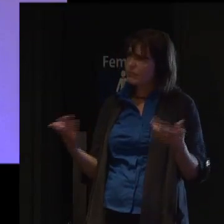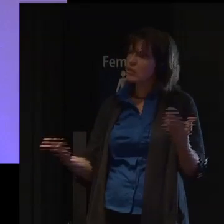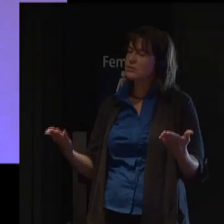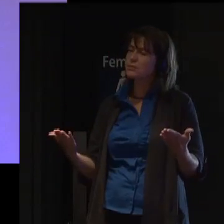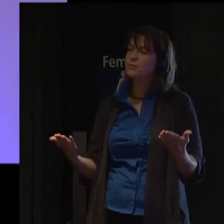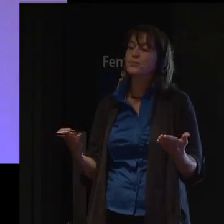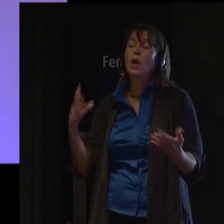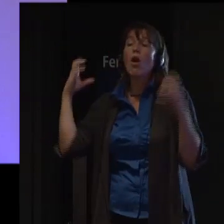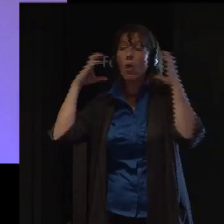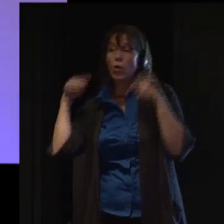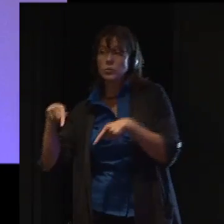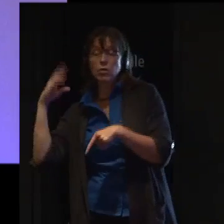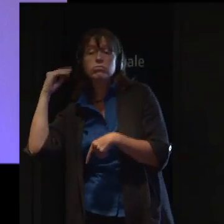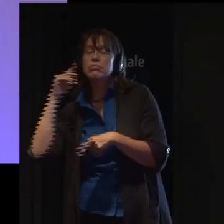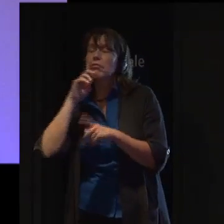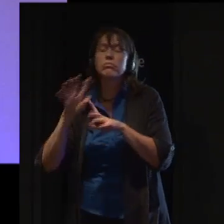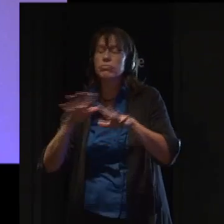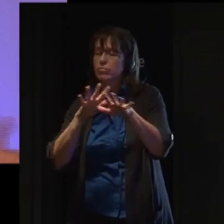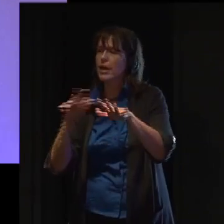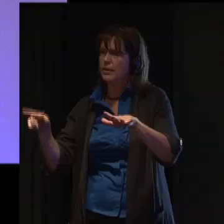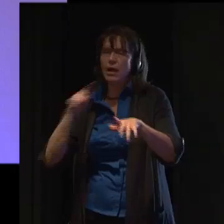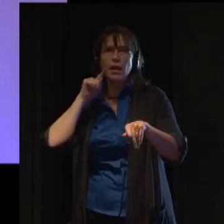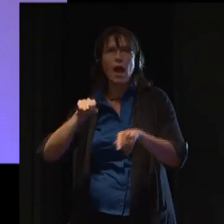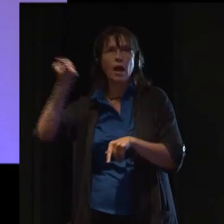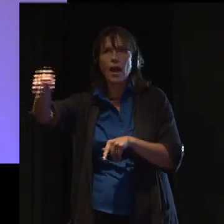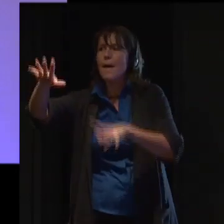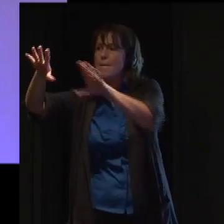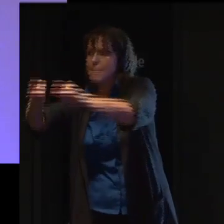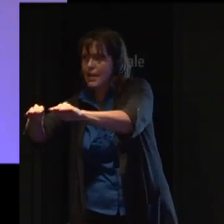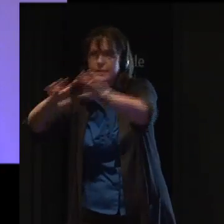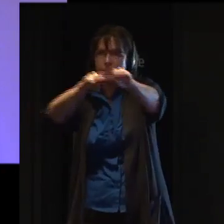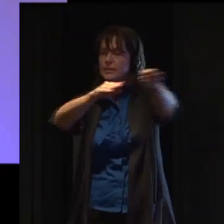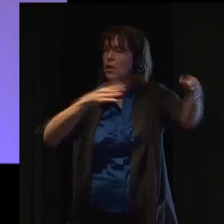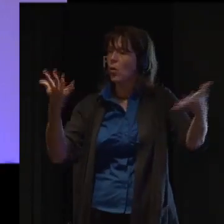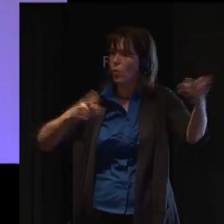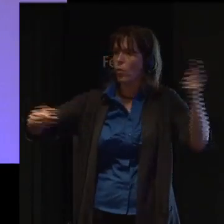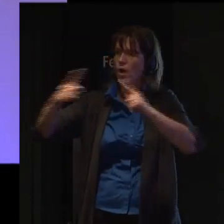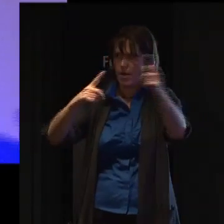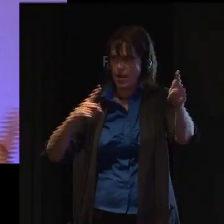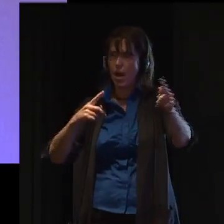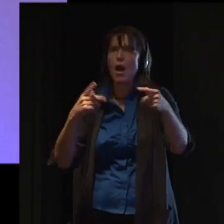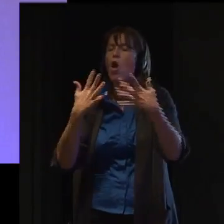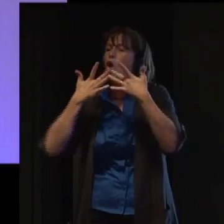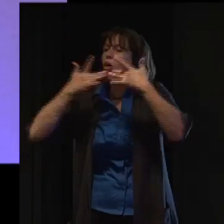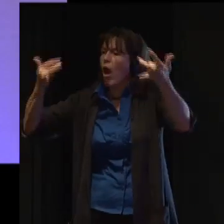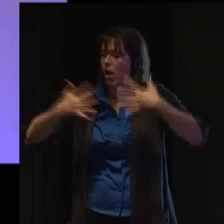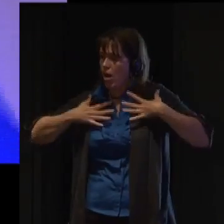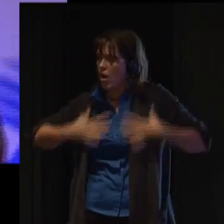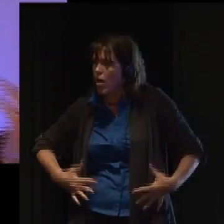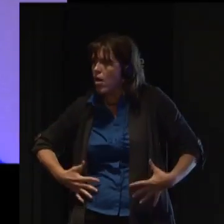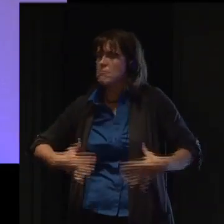the match pictorially and geographical. I mean, we're just telling the people which colors the dresses